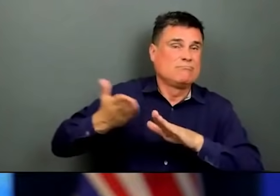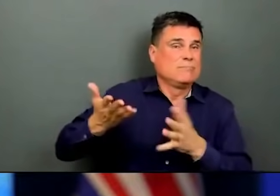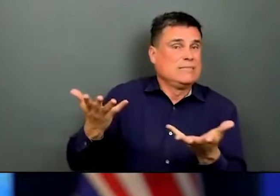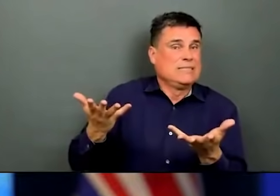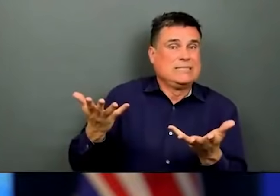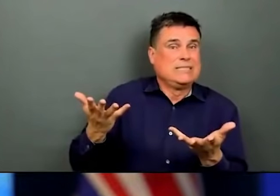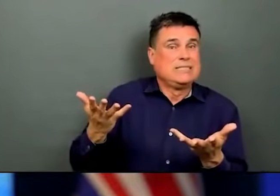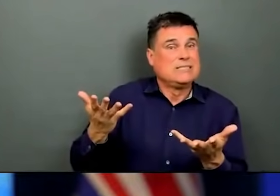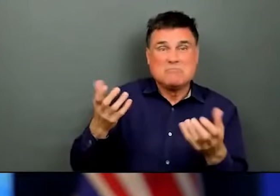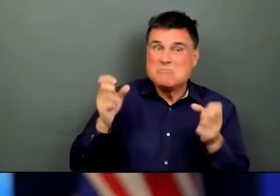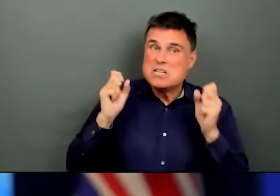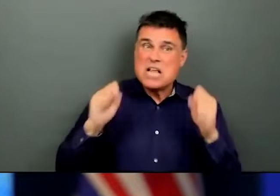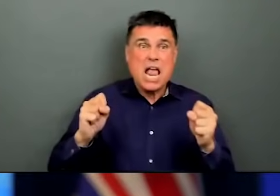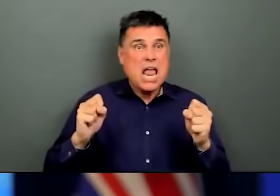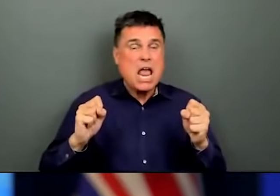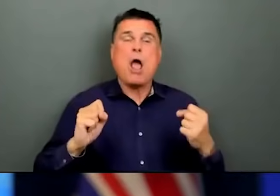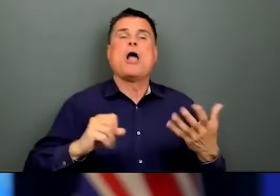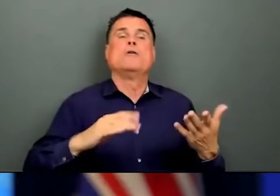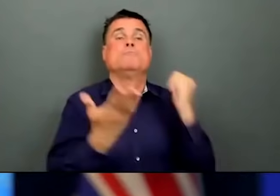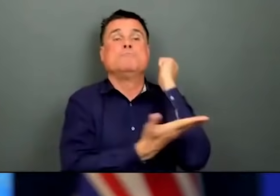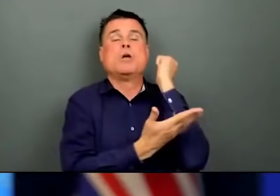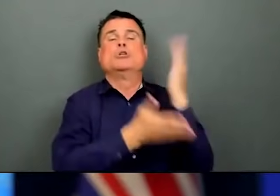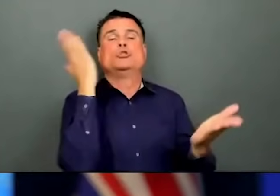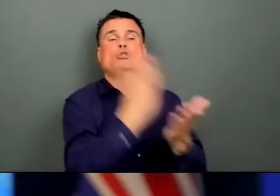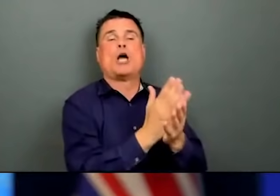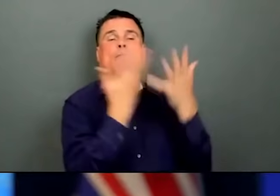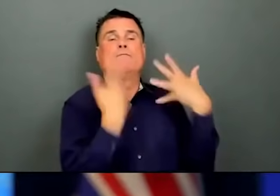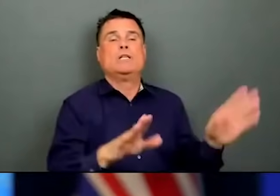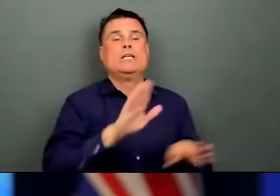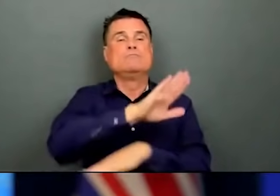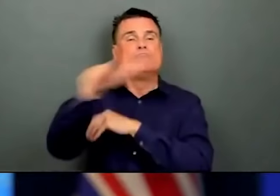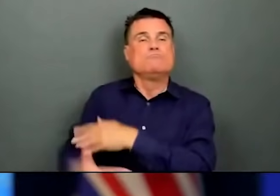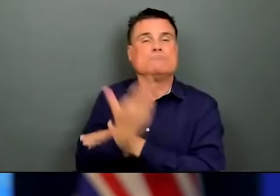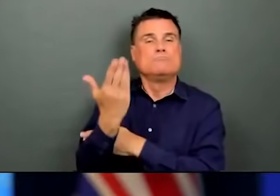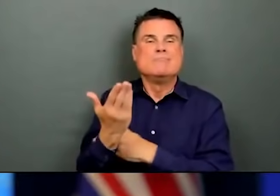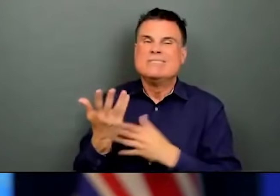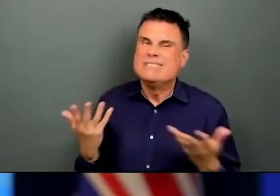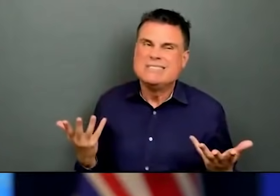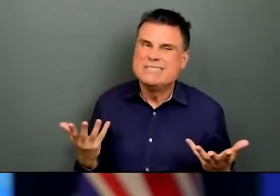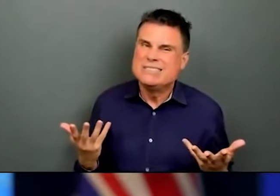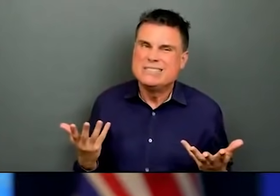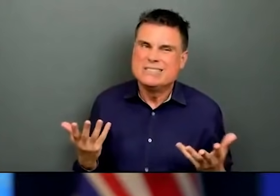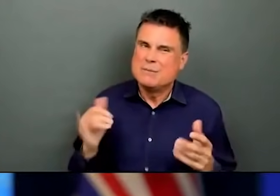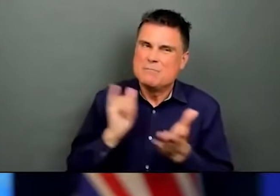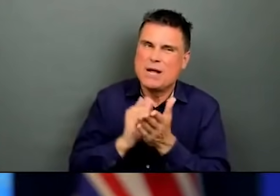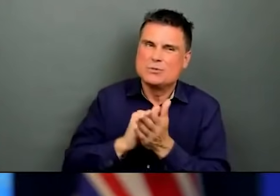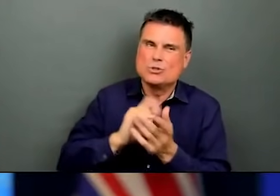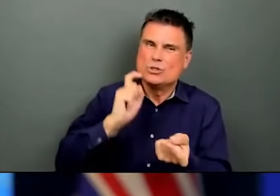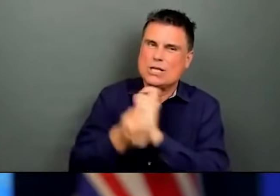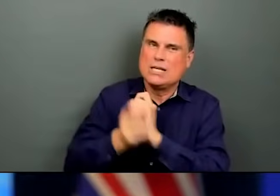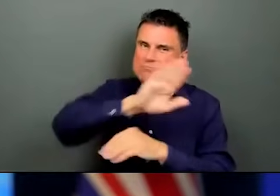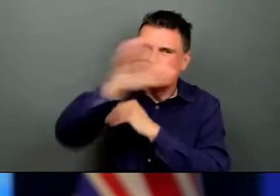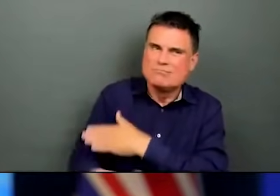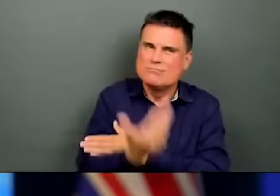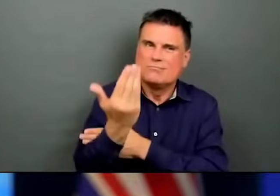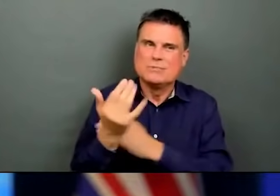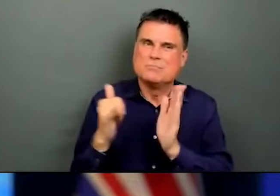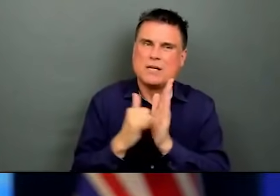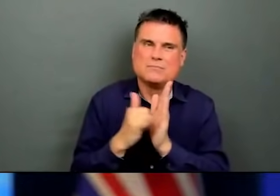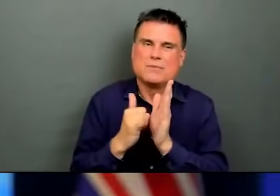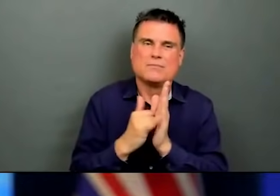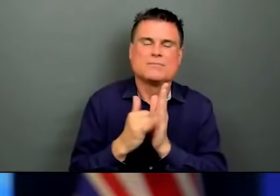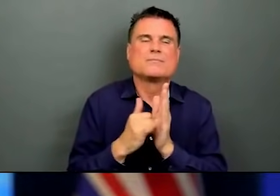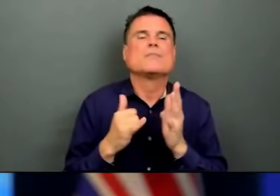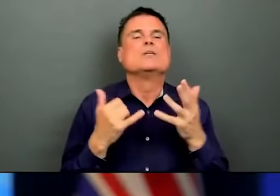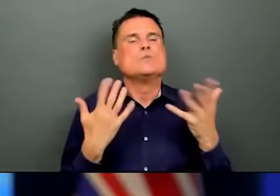that we can preserve these forests as we've done today with Ferry Creek and with the Central Walbran. But we have to work together with everybody,